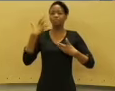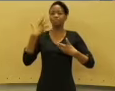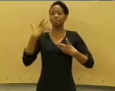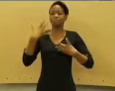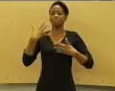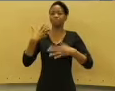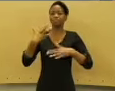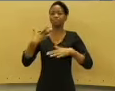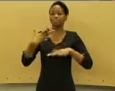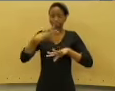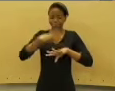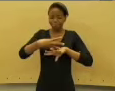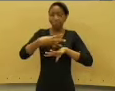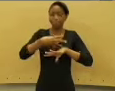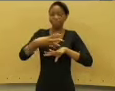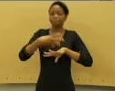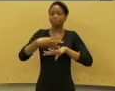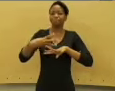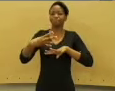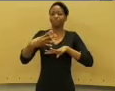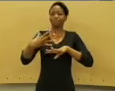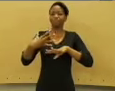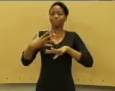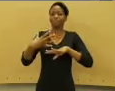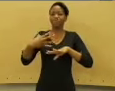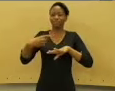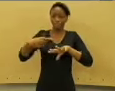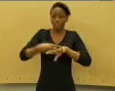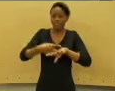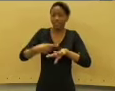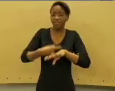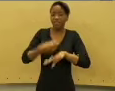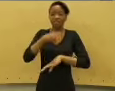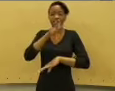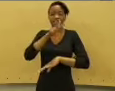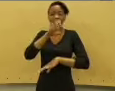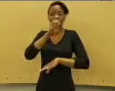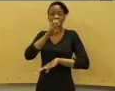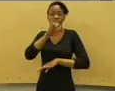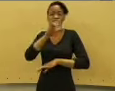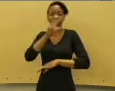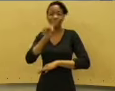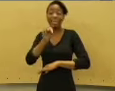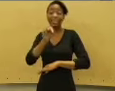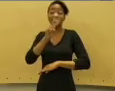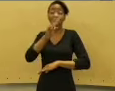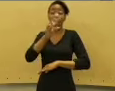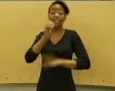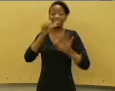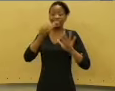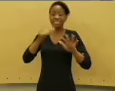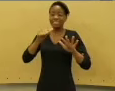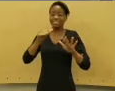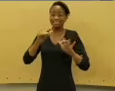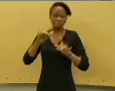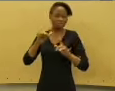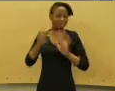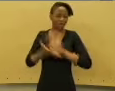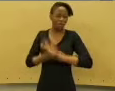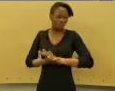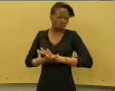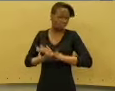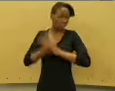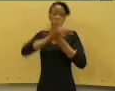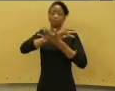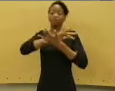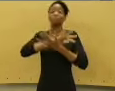again, because there was a lot of damage that I experienced in 2016. So a friend of mine was on some, I'm not sure if this will work, so try